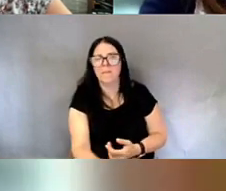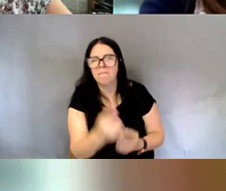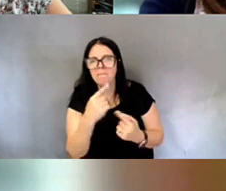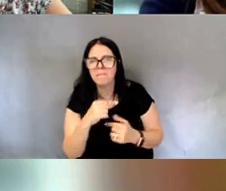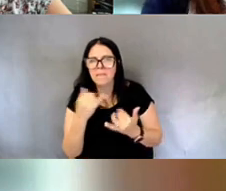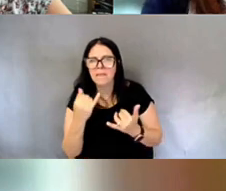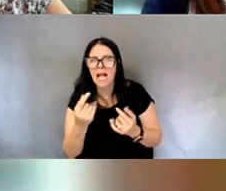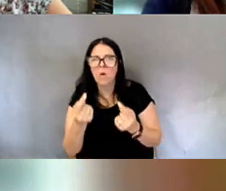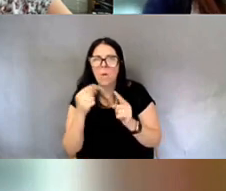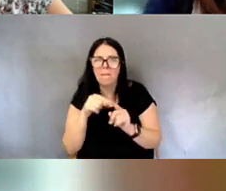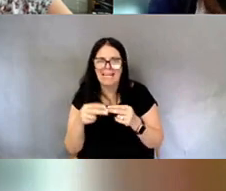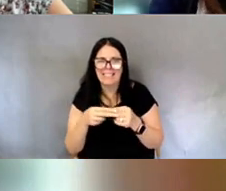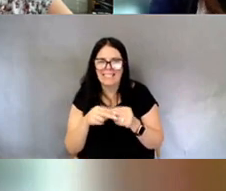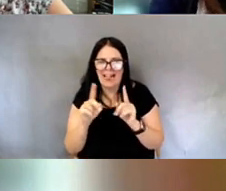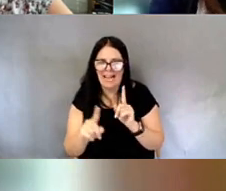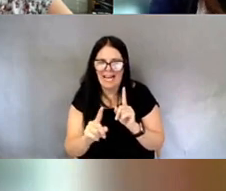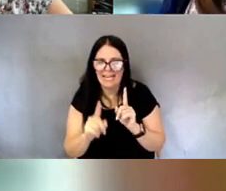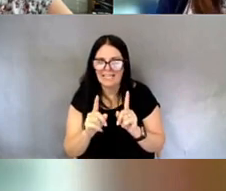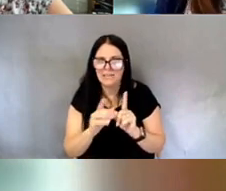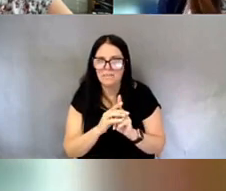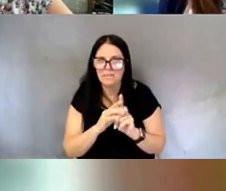to the slide deck.